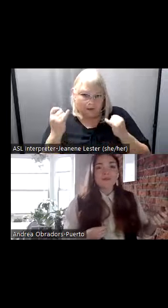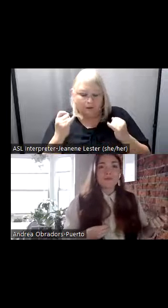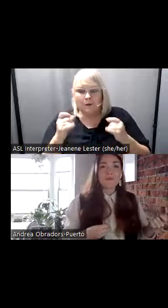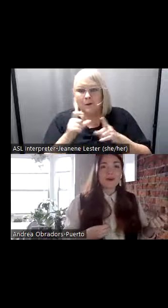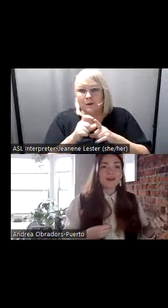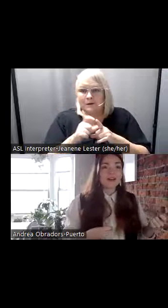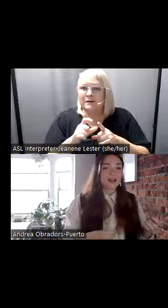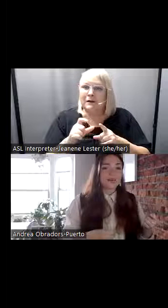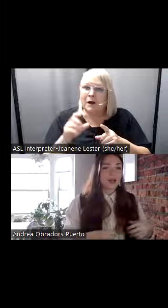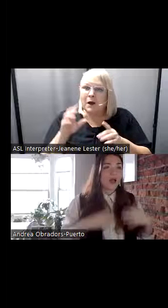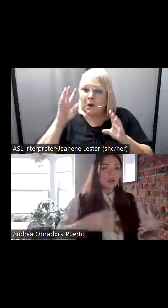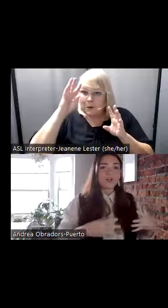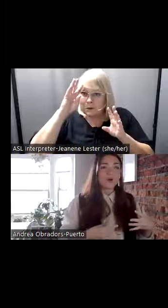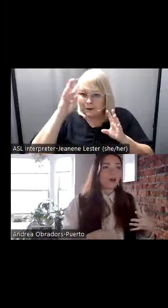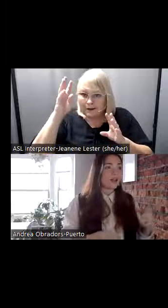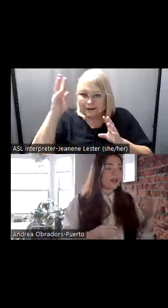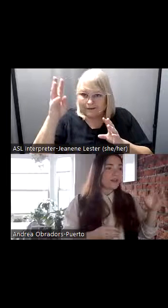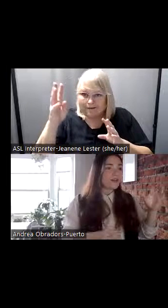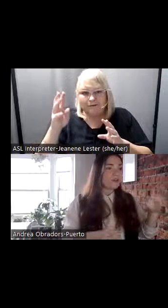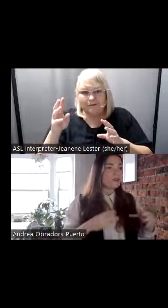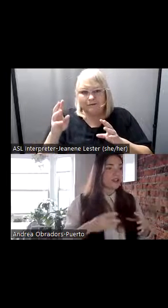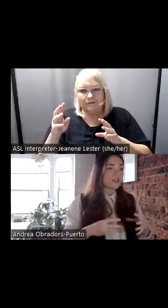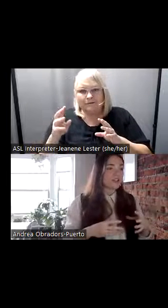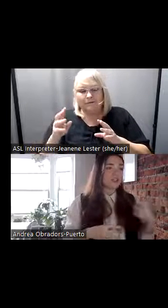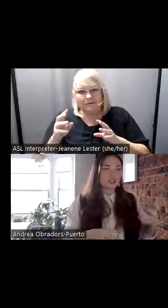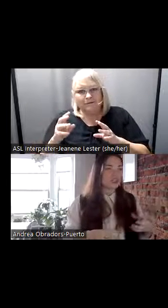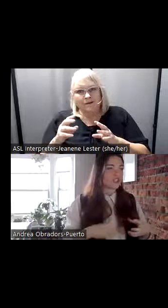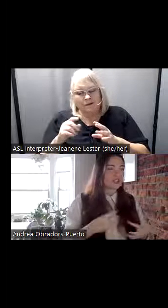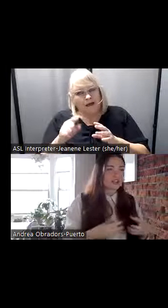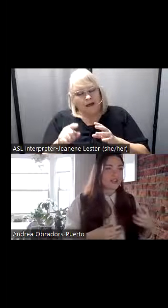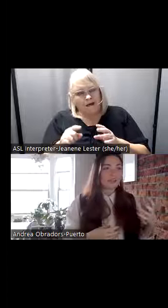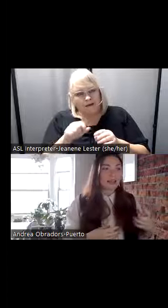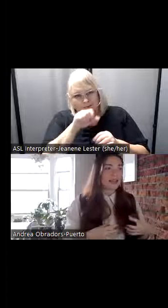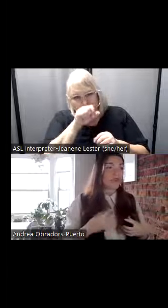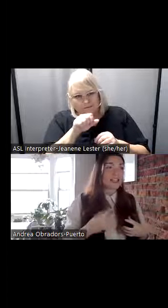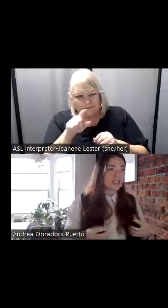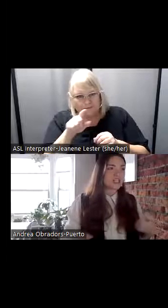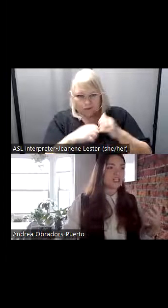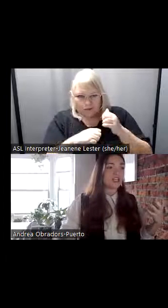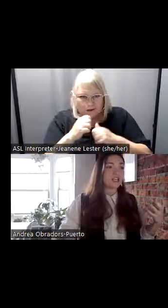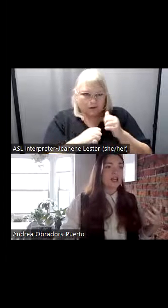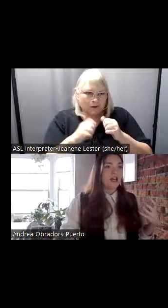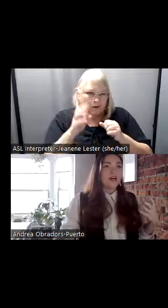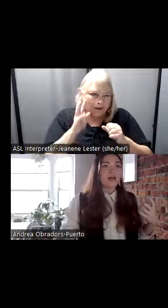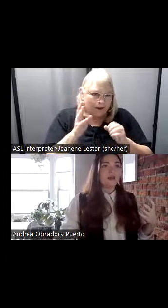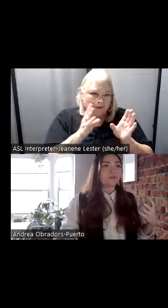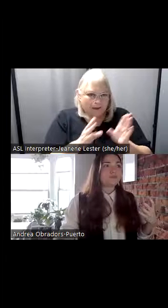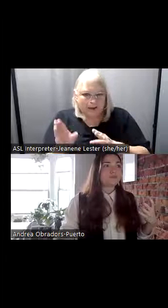creative. But I love that you already mentioned structure, create, plan, organization.